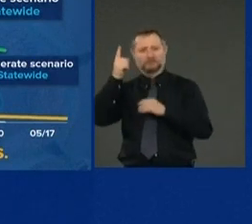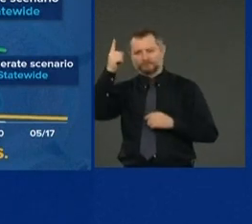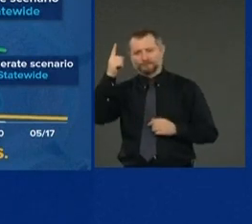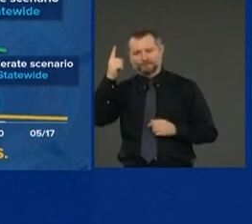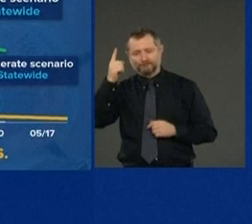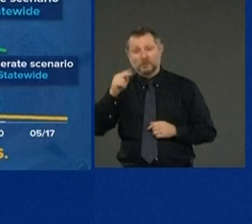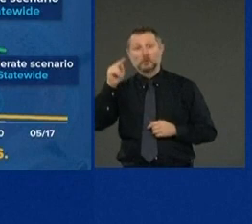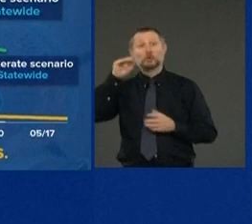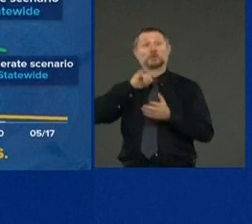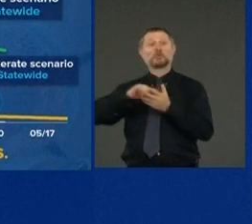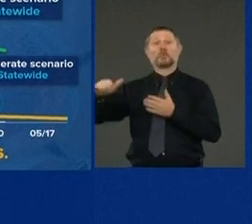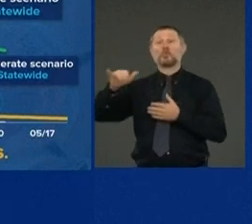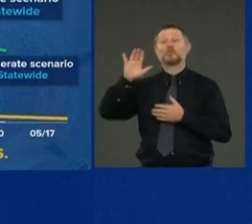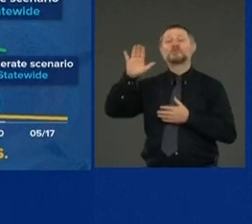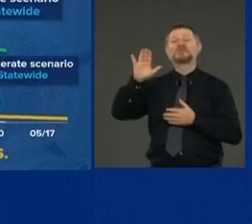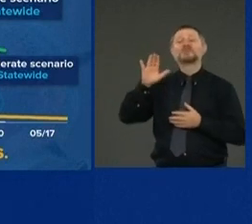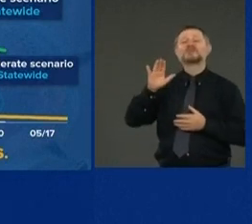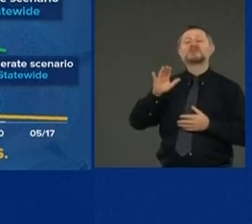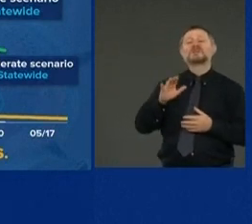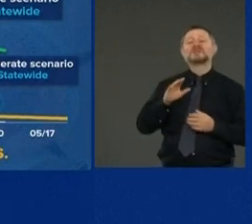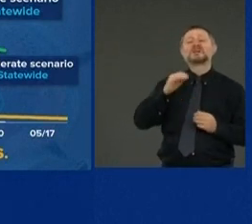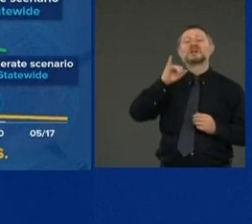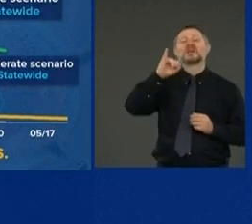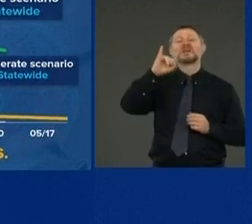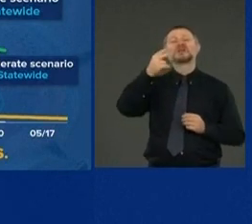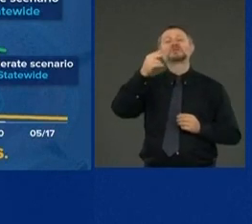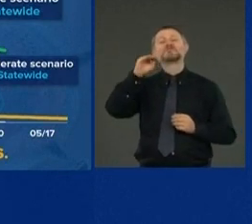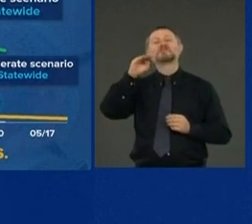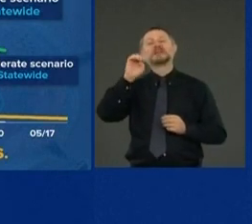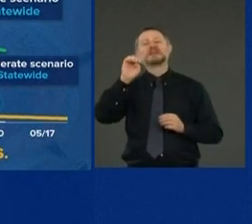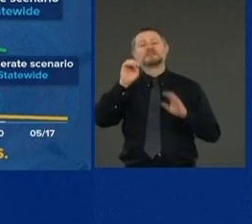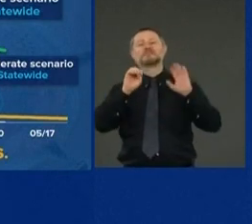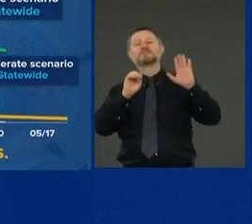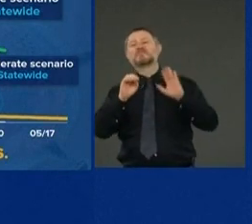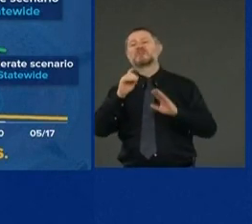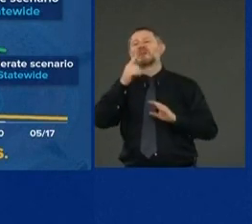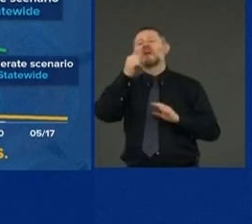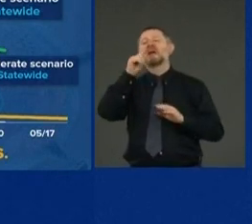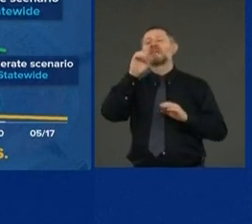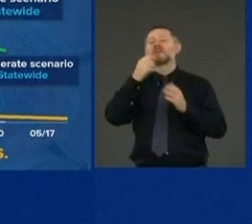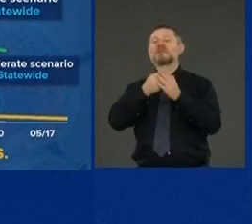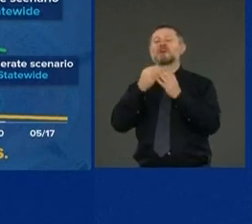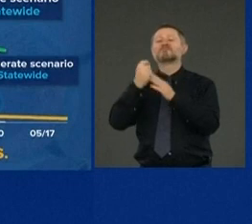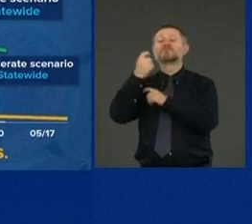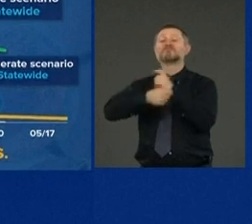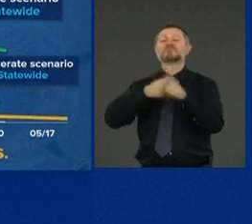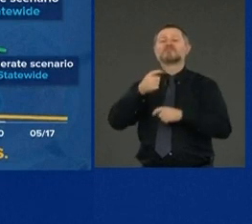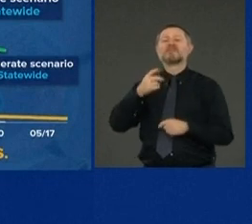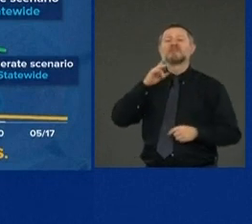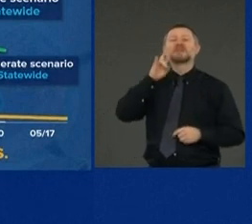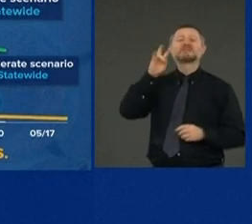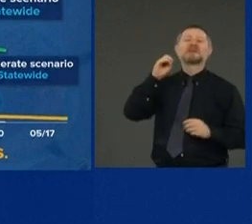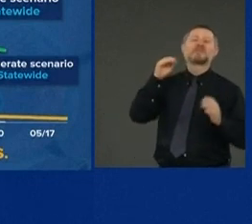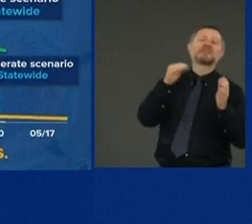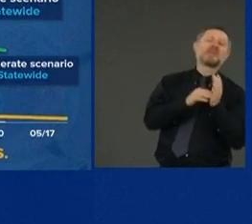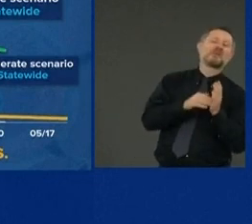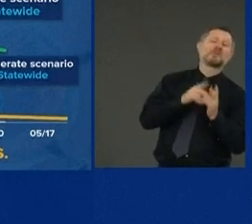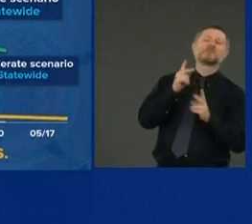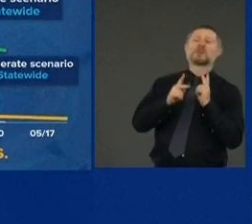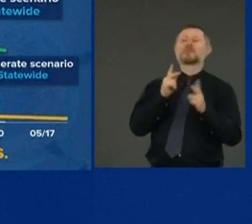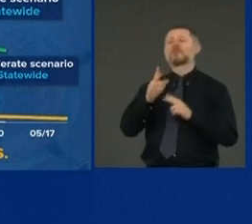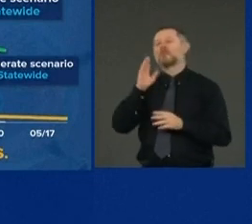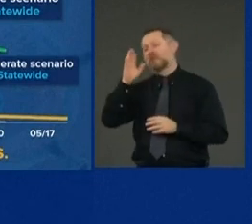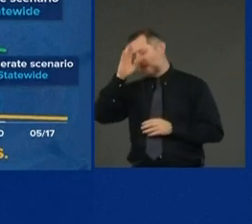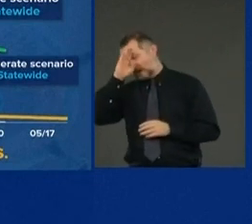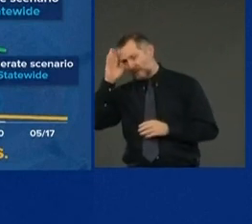Gates funded IHME, said 73,000 people would be hospitalized. Columbia said